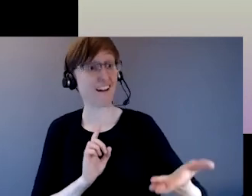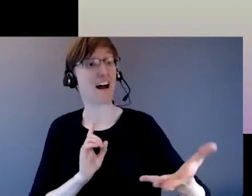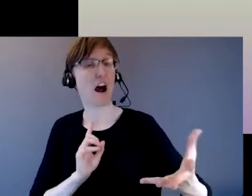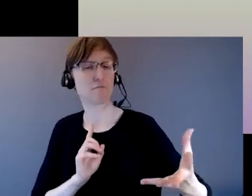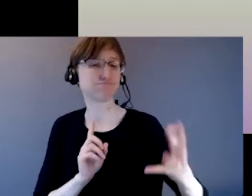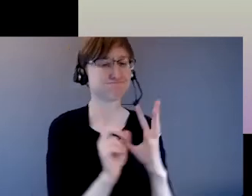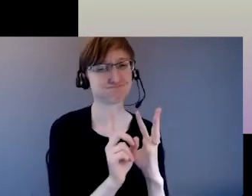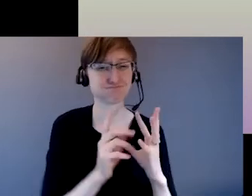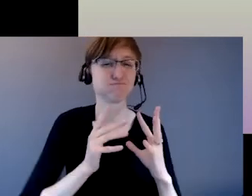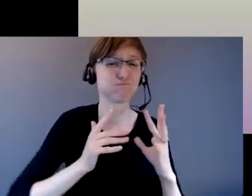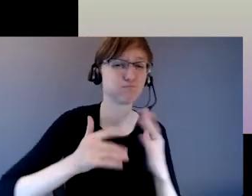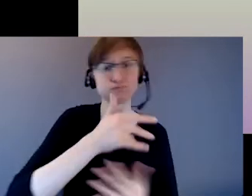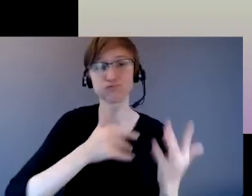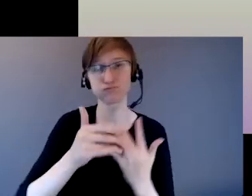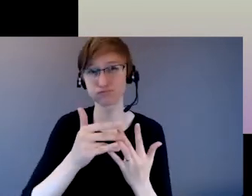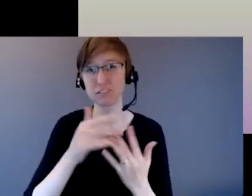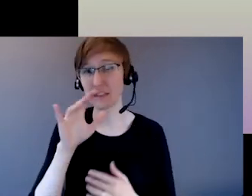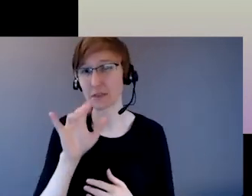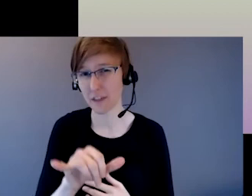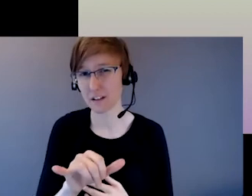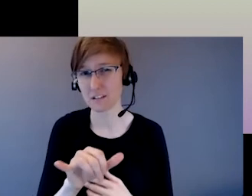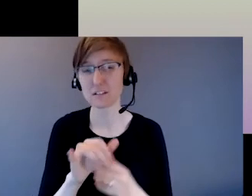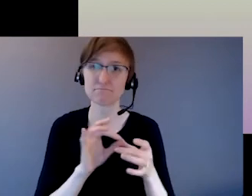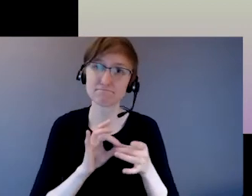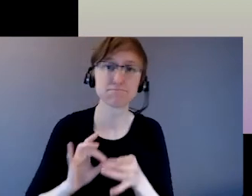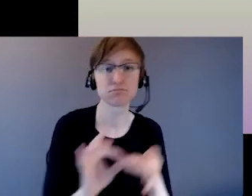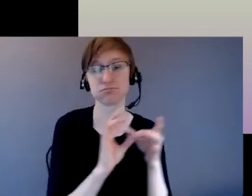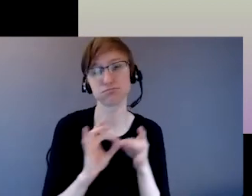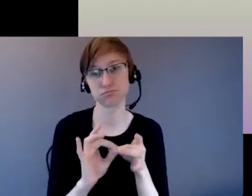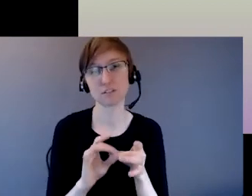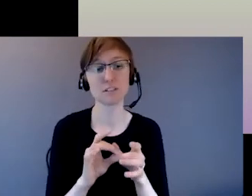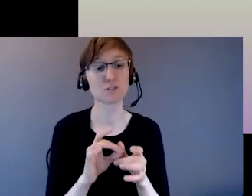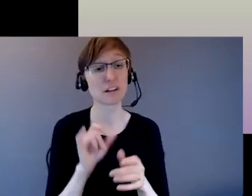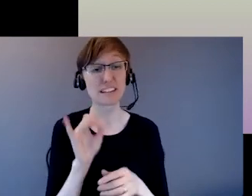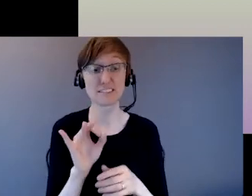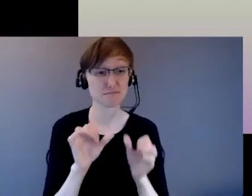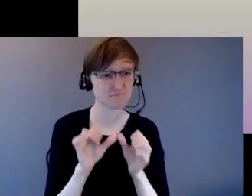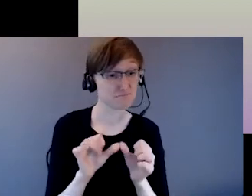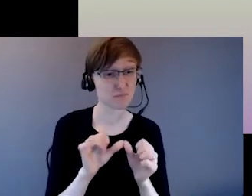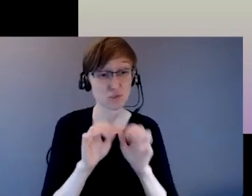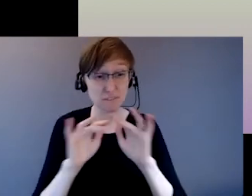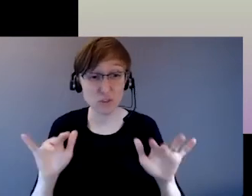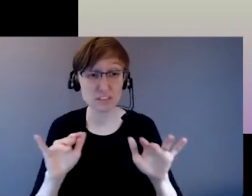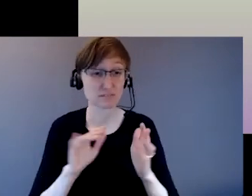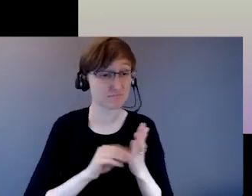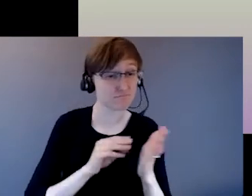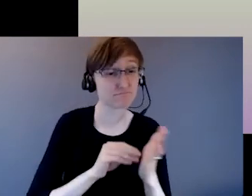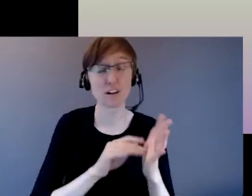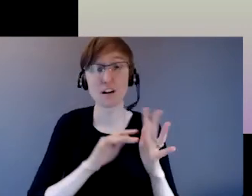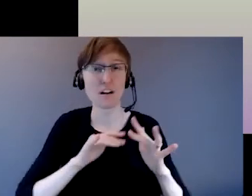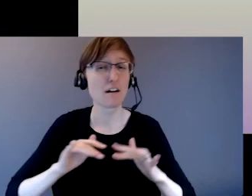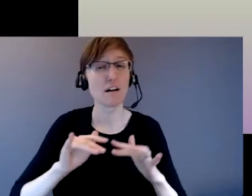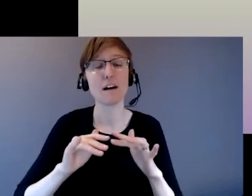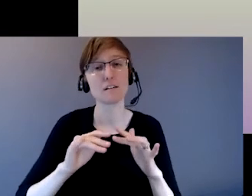to achieve that genuine sense of belonging and connection. But I would suggest that the diversity and